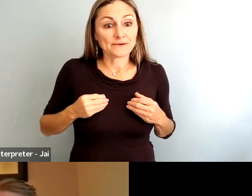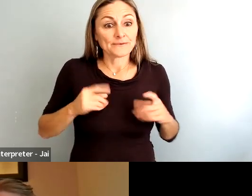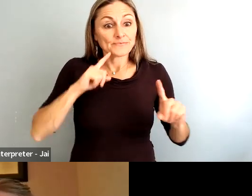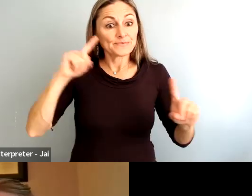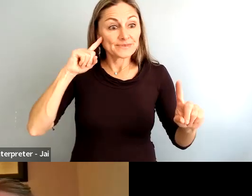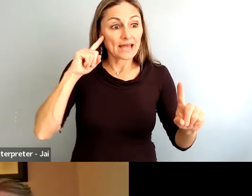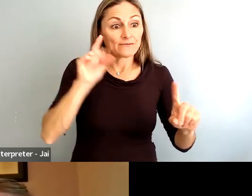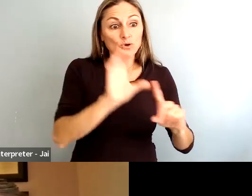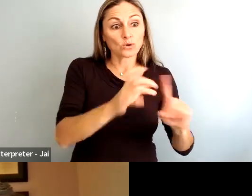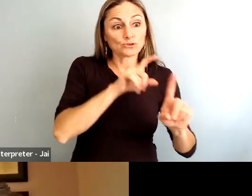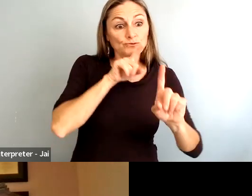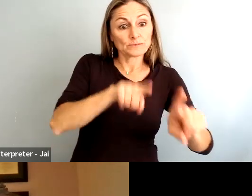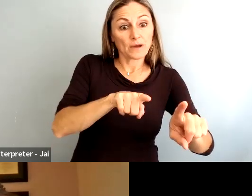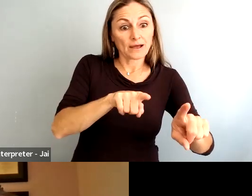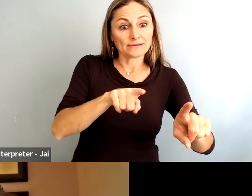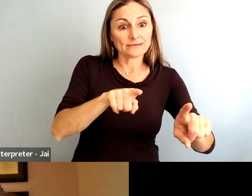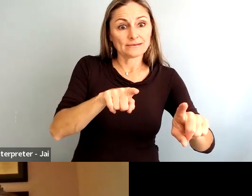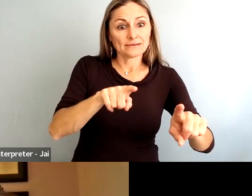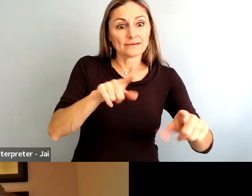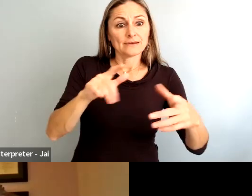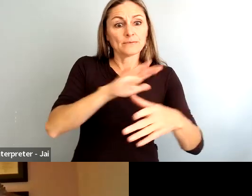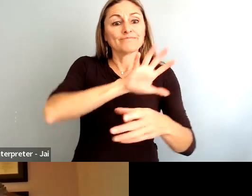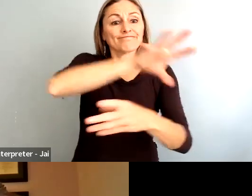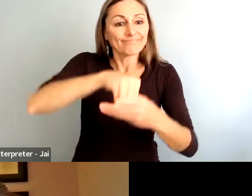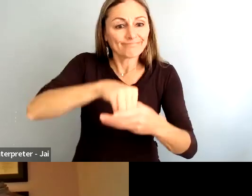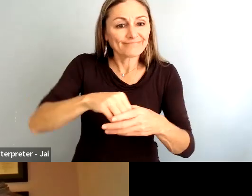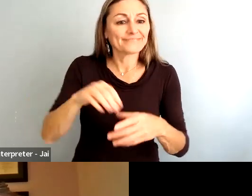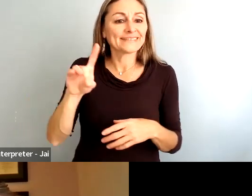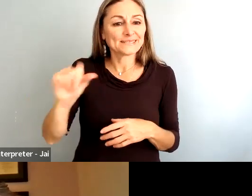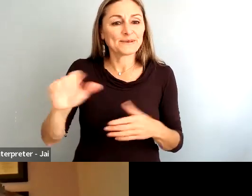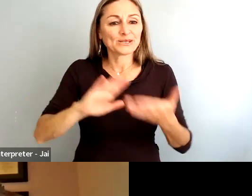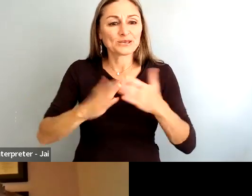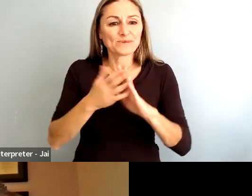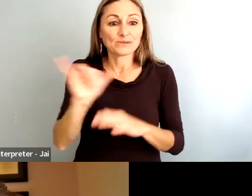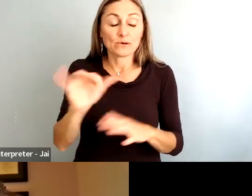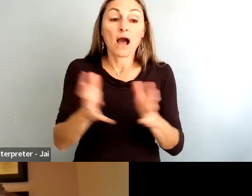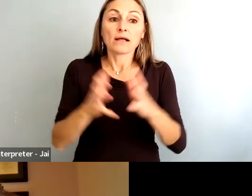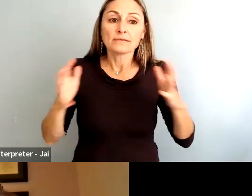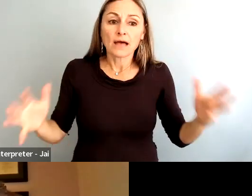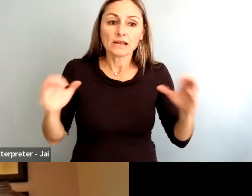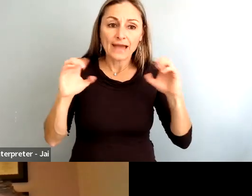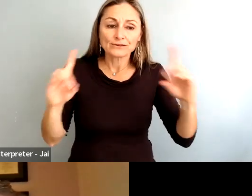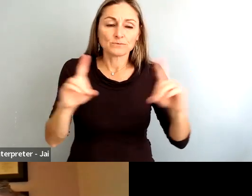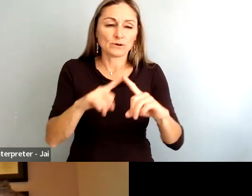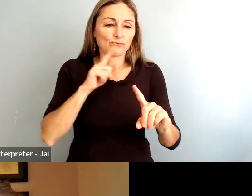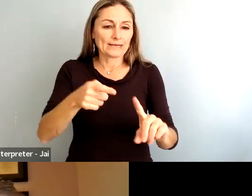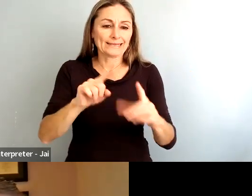cultural response to becoming part of the disability community as well. So lots of education, but outreach.